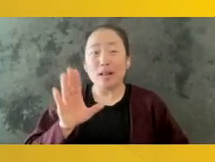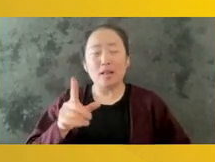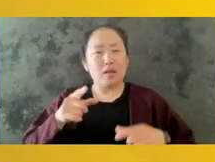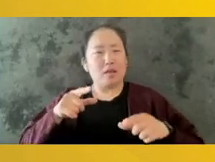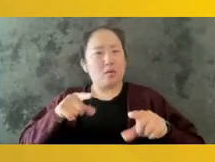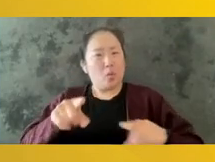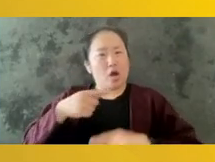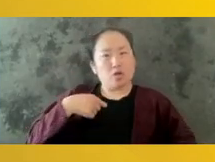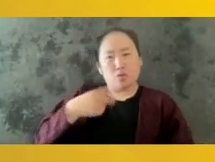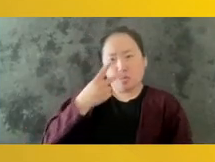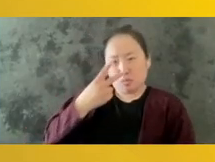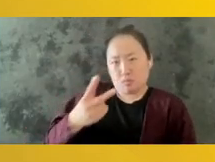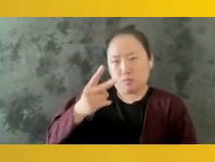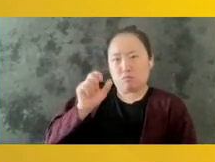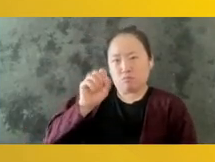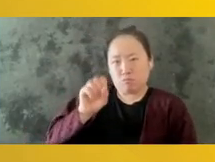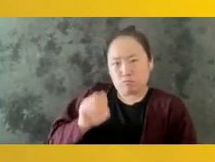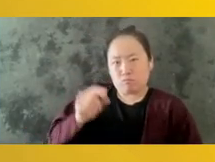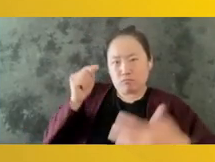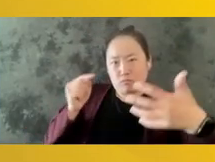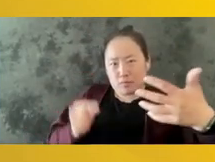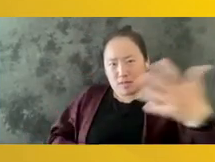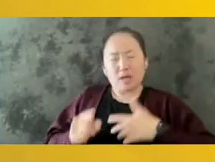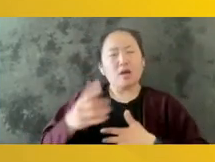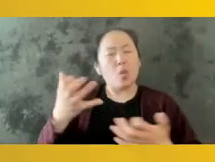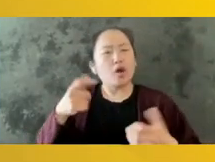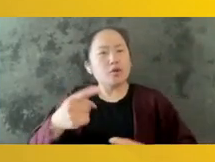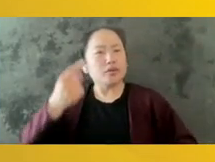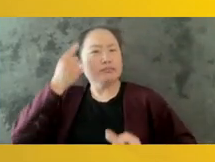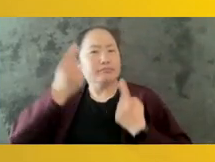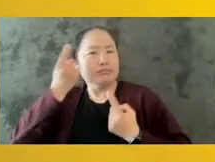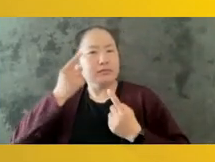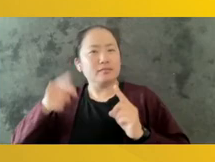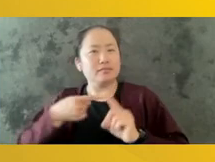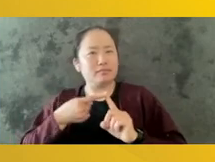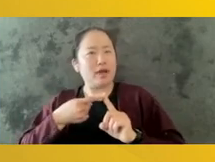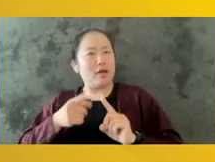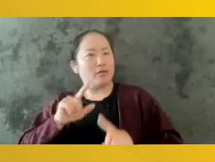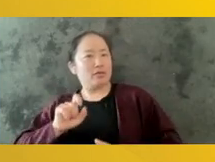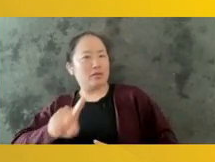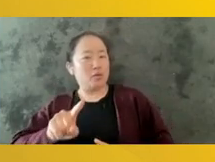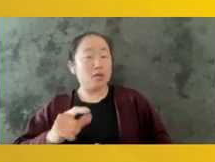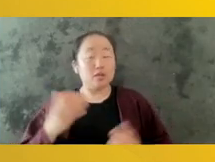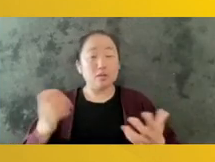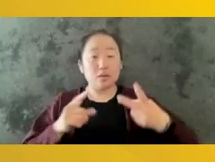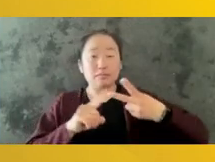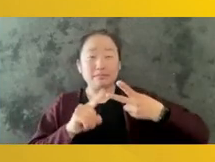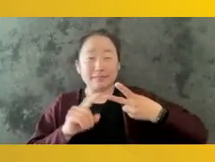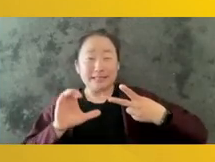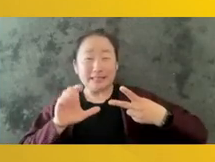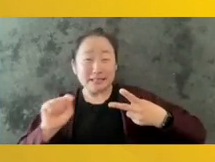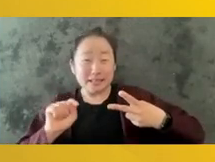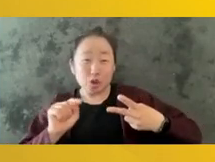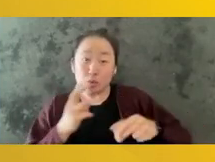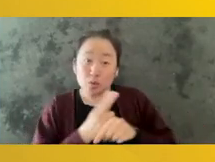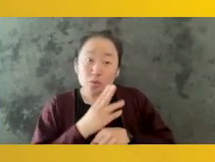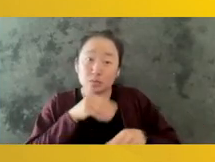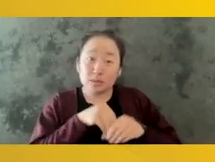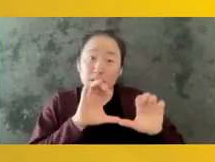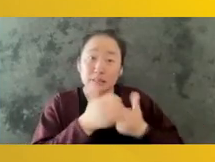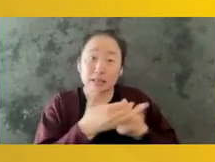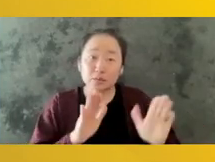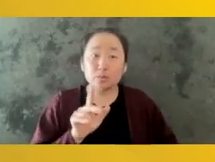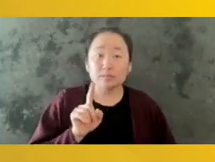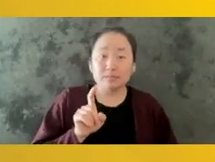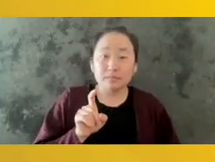beginning about using computational thinking in your classroom. Maybe some of the definitions I'm going to share here might get you